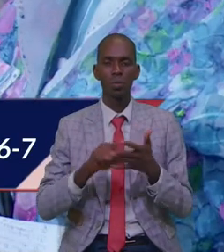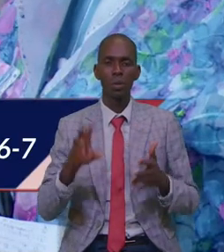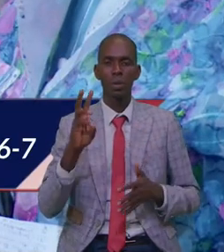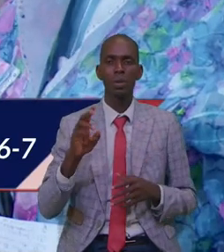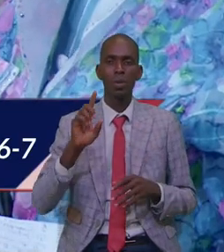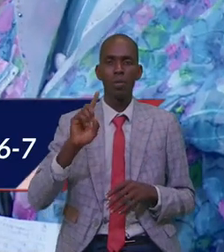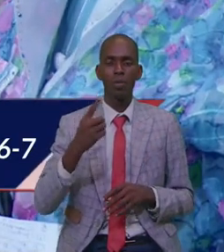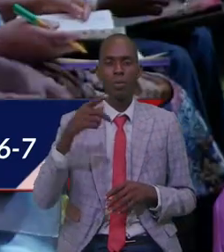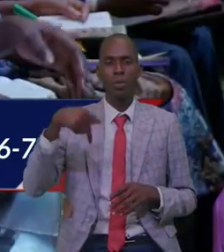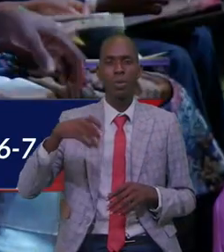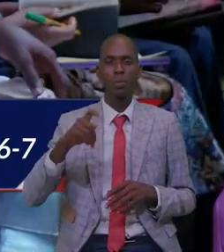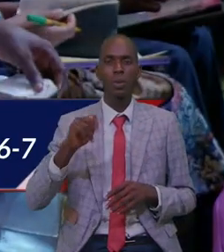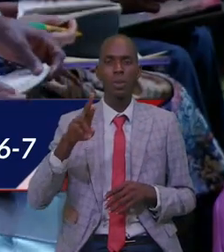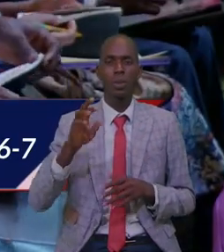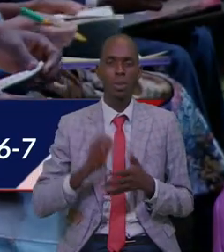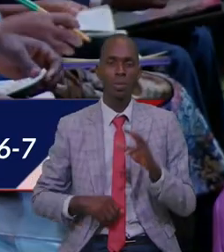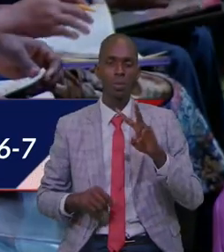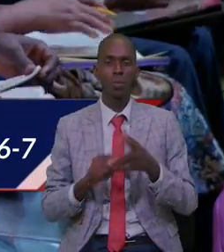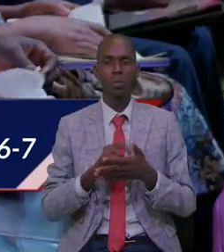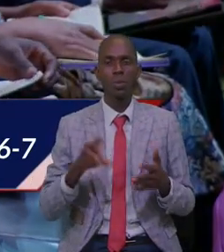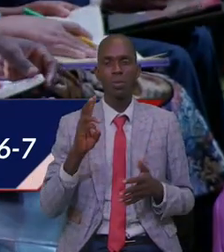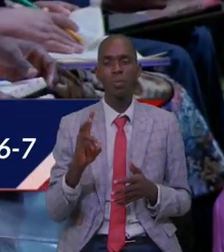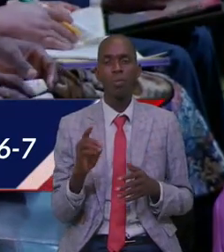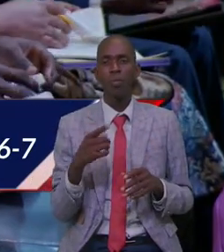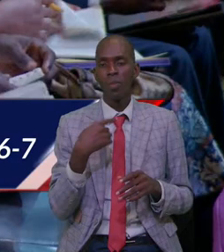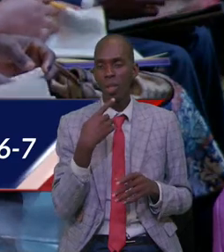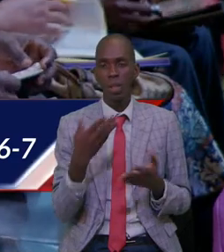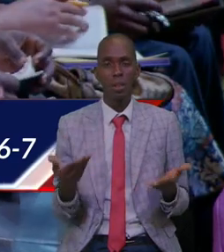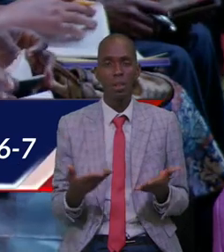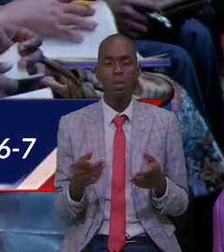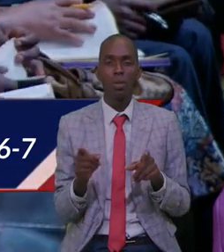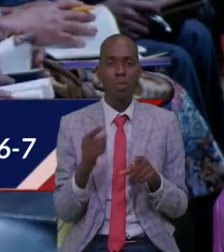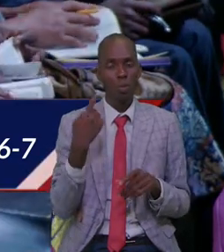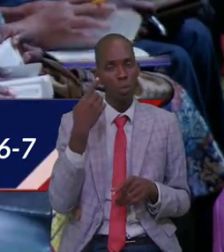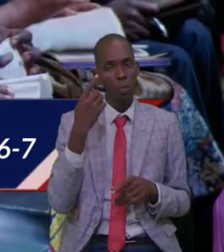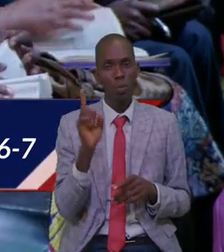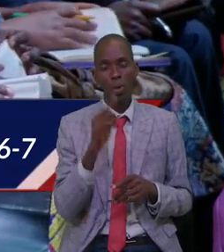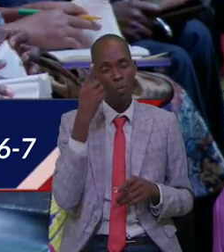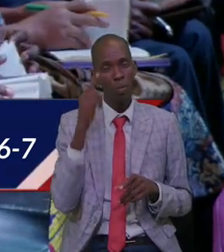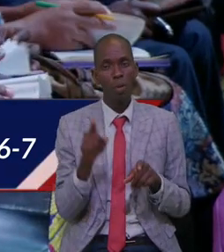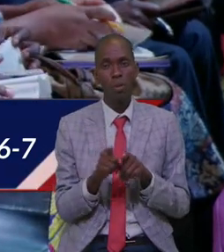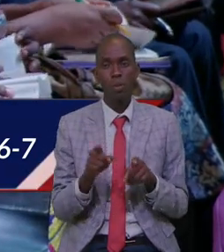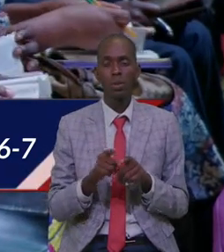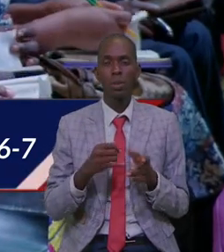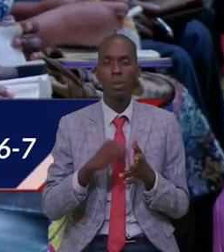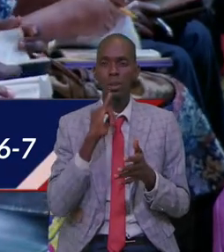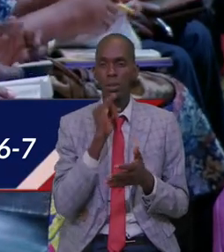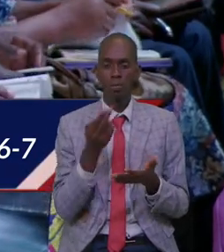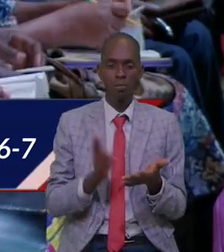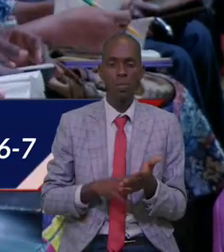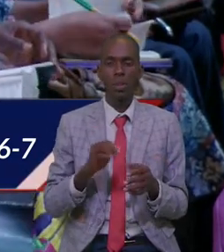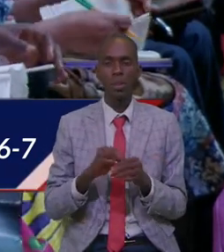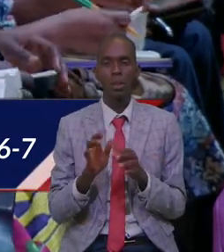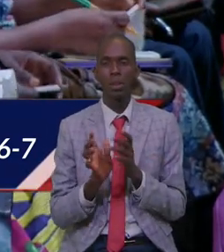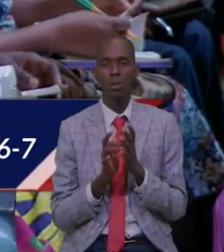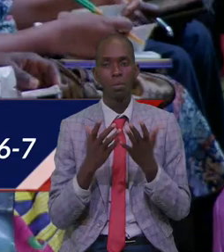chapter 2 verse 6, it says, wherefore also it is contained in the scripture. Look at that.